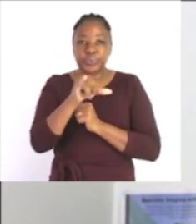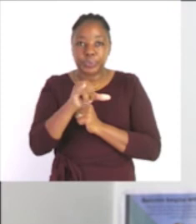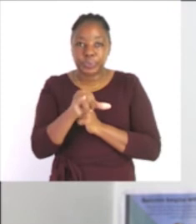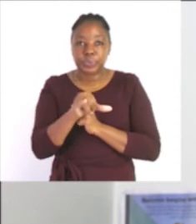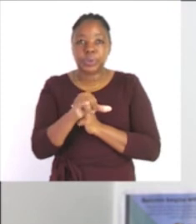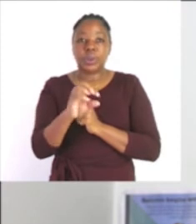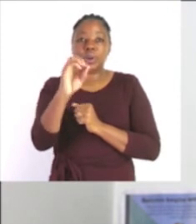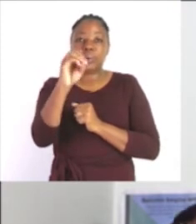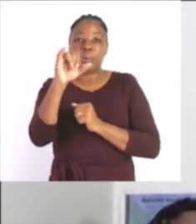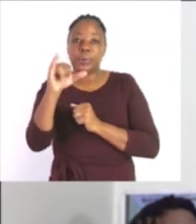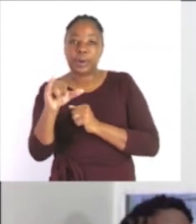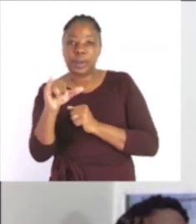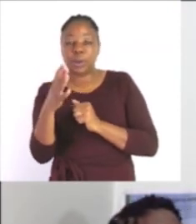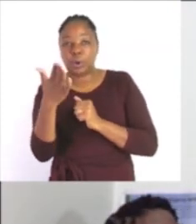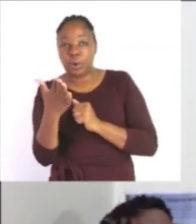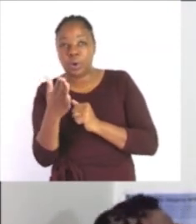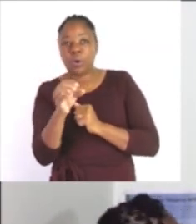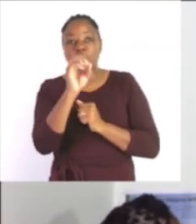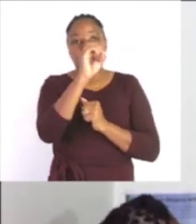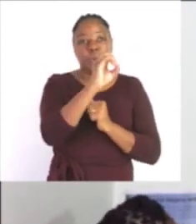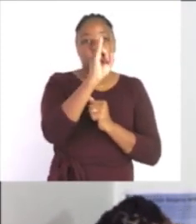oi sound can be used here.